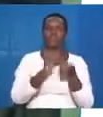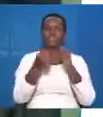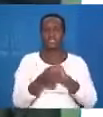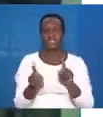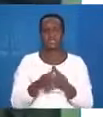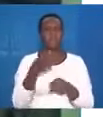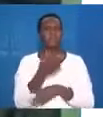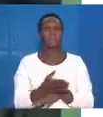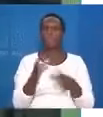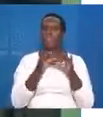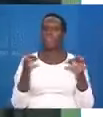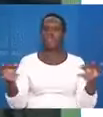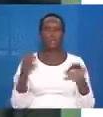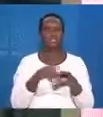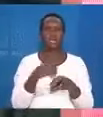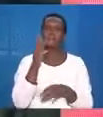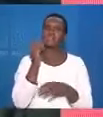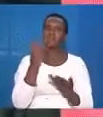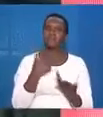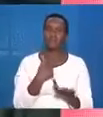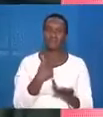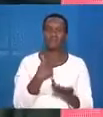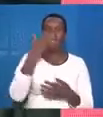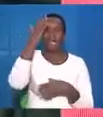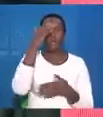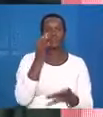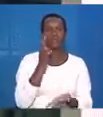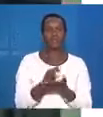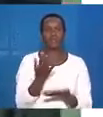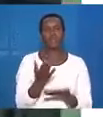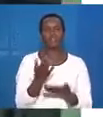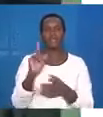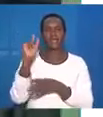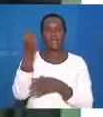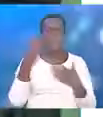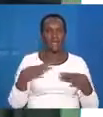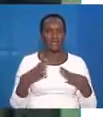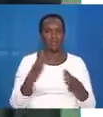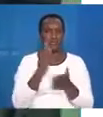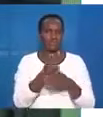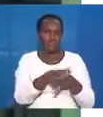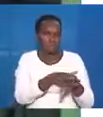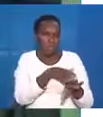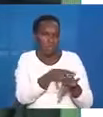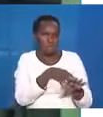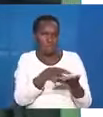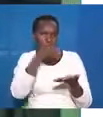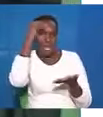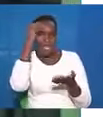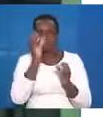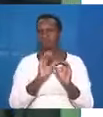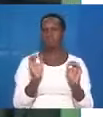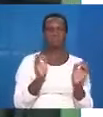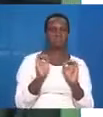time, and I know for a fact that Kenyans are not slow learners when it comes